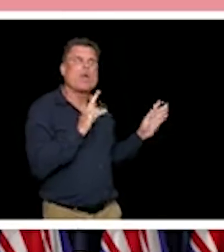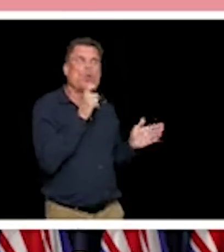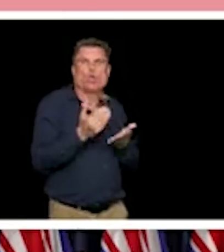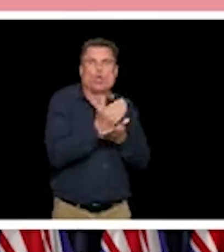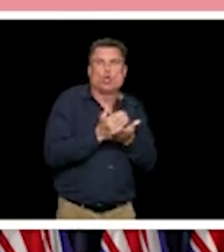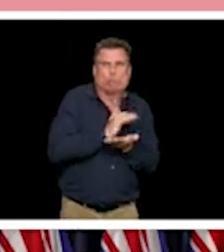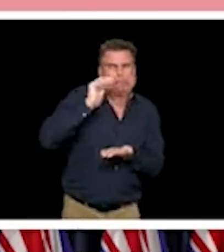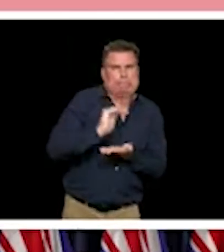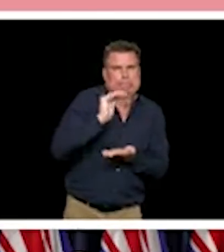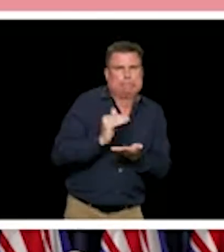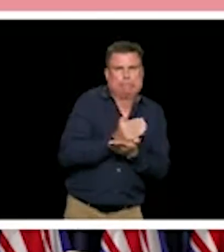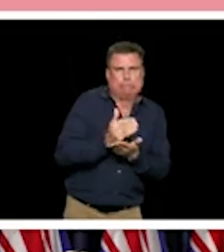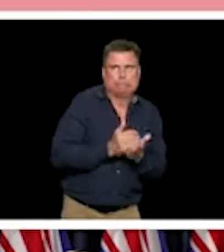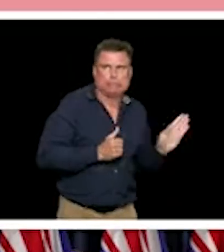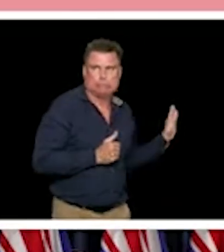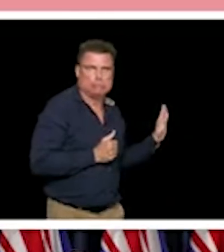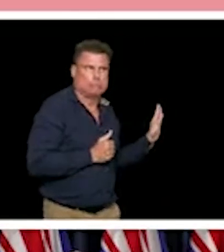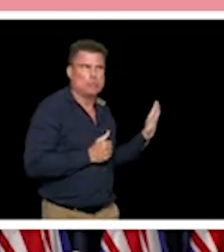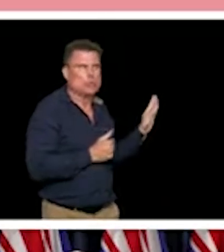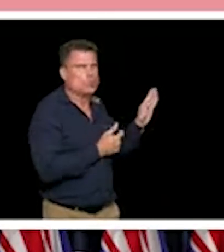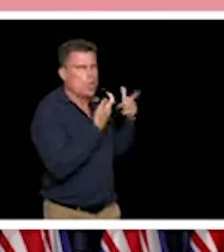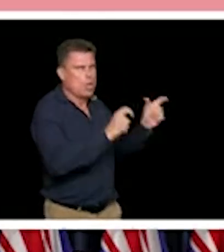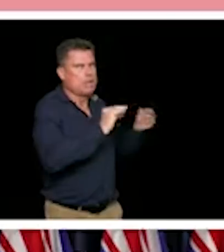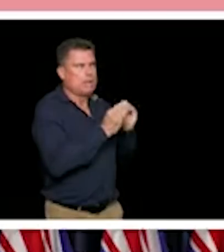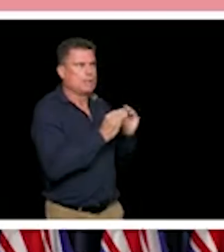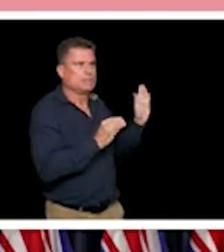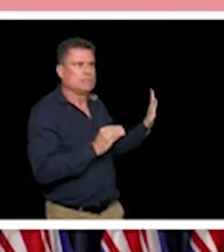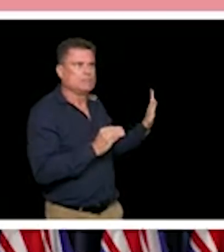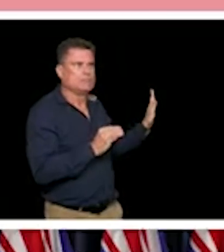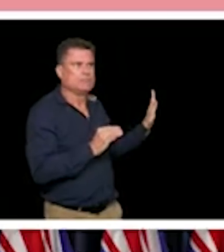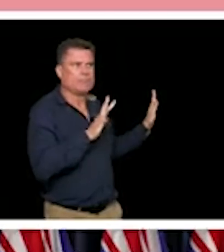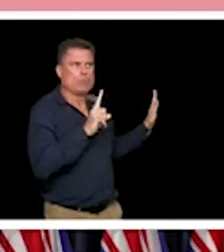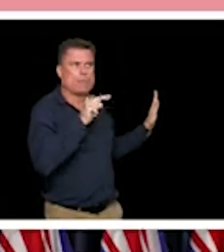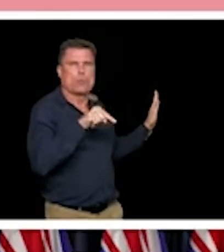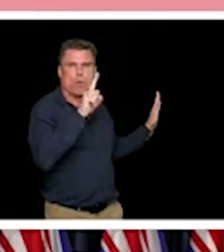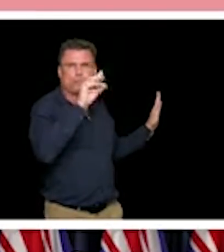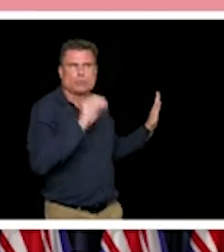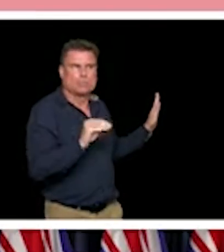meeting financial needs, where up to over half had concerns in that area.